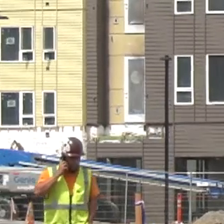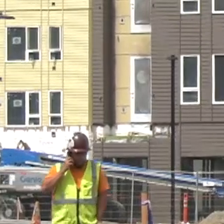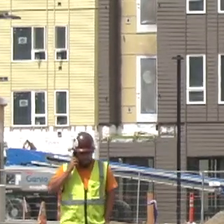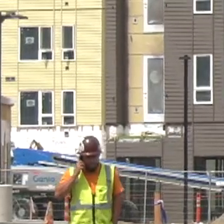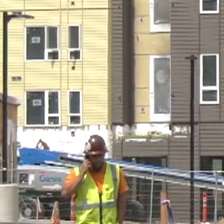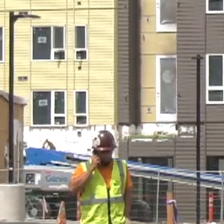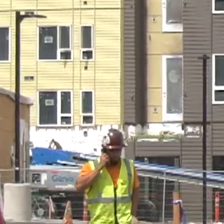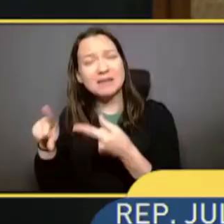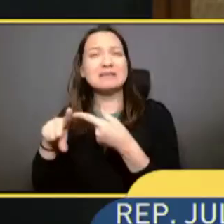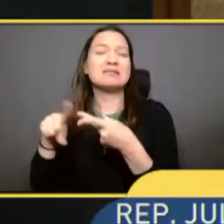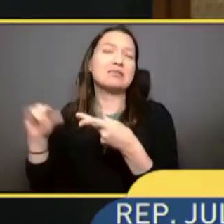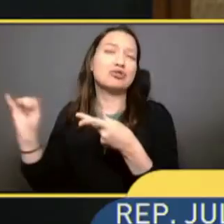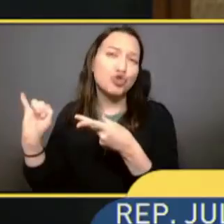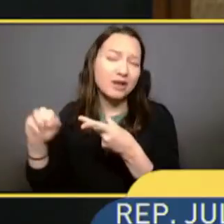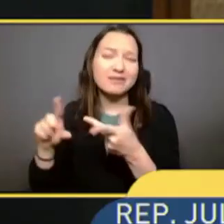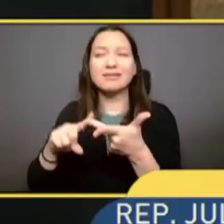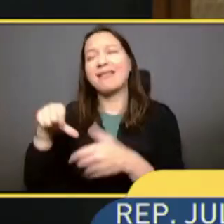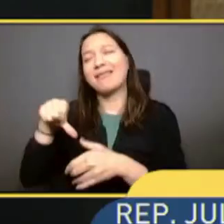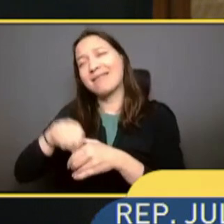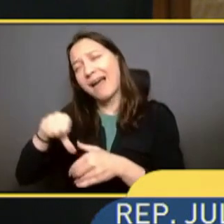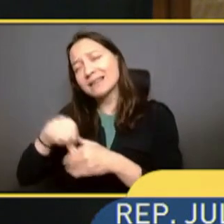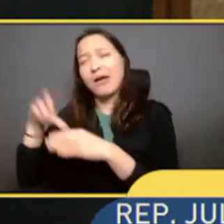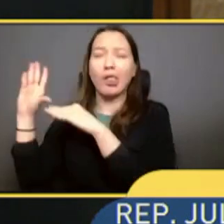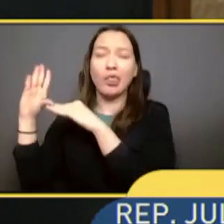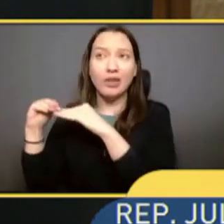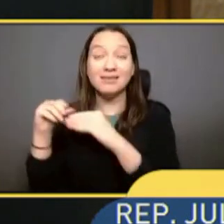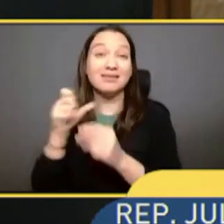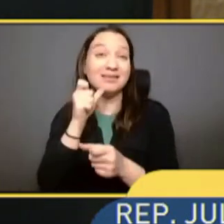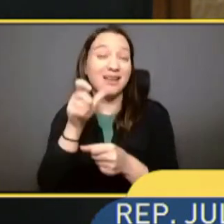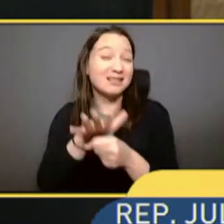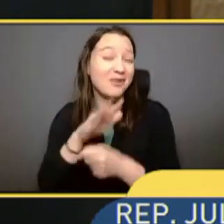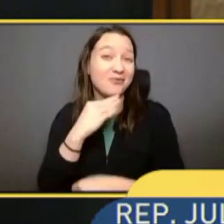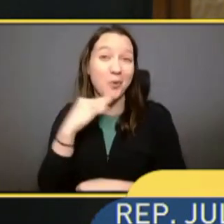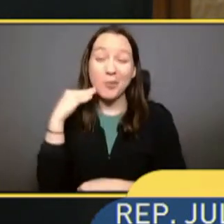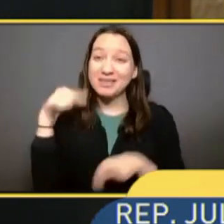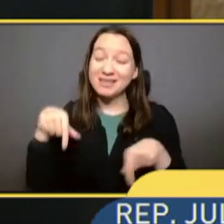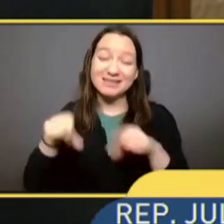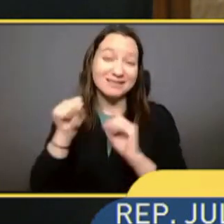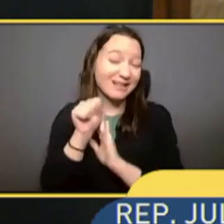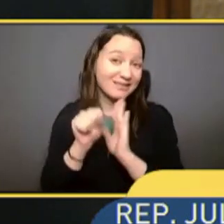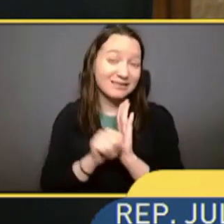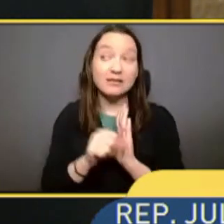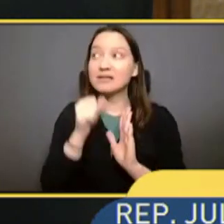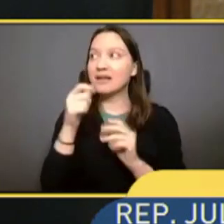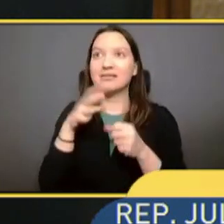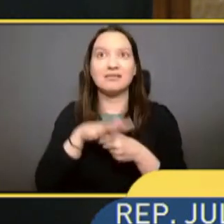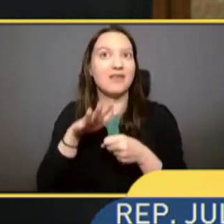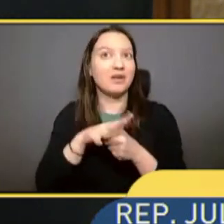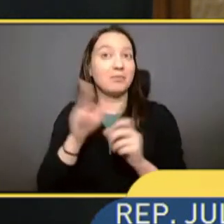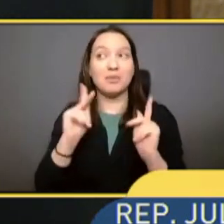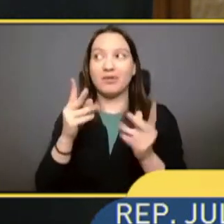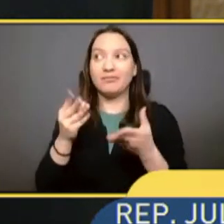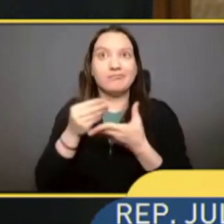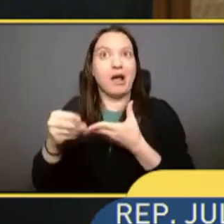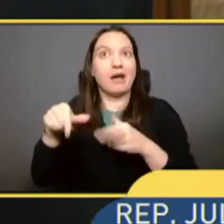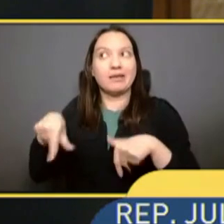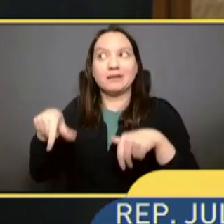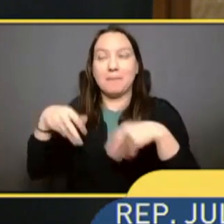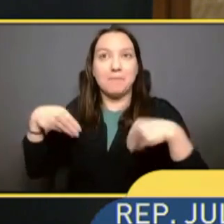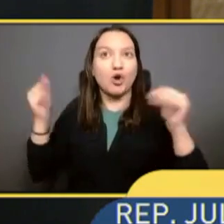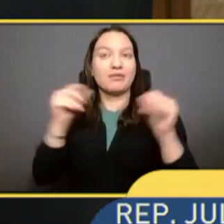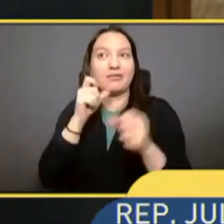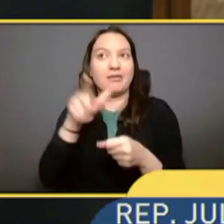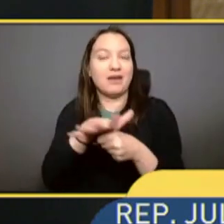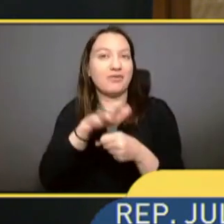Sound area alone. We don't have enough homes in the state. We don't have enough for people who can afford to buy into the market. We don't have enough for people who